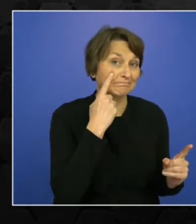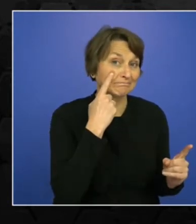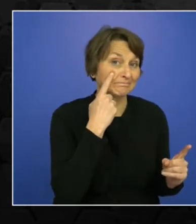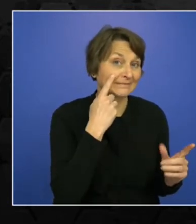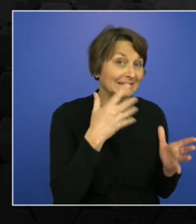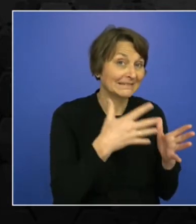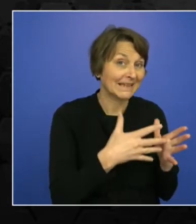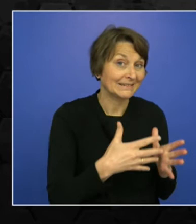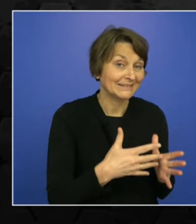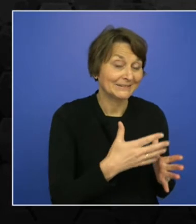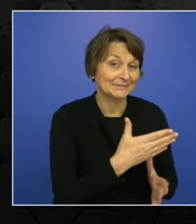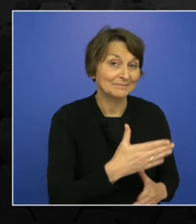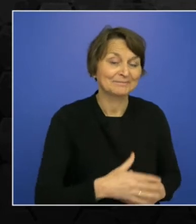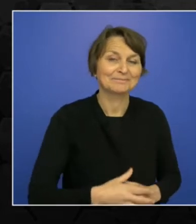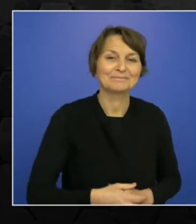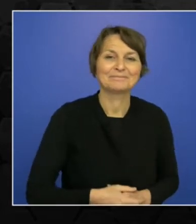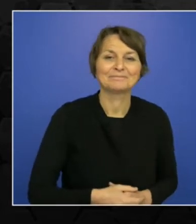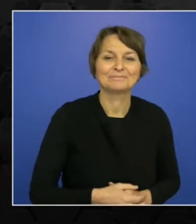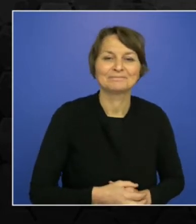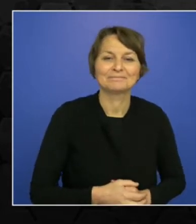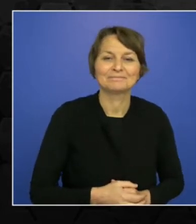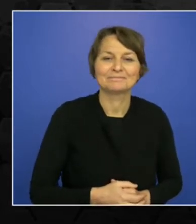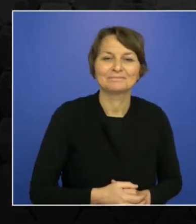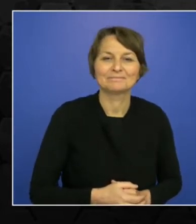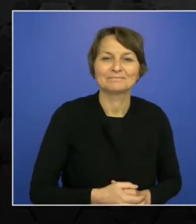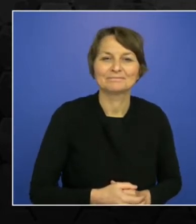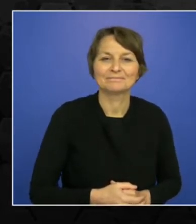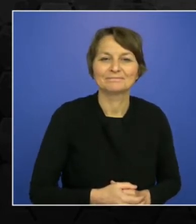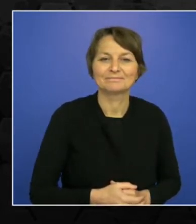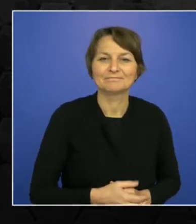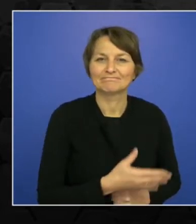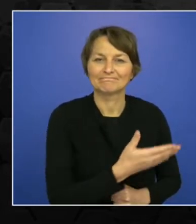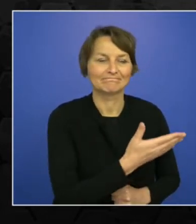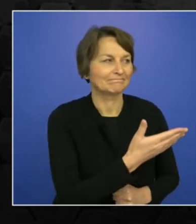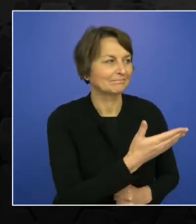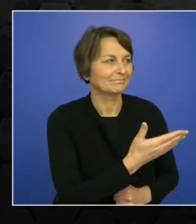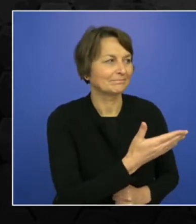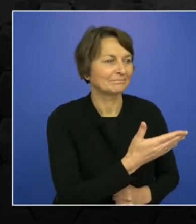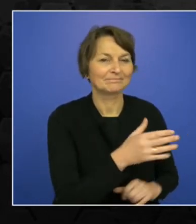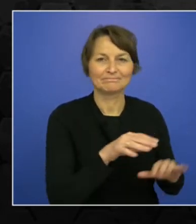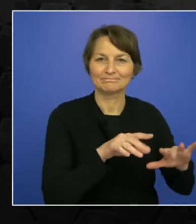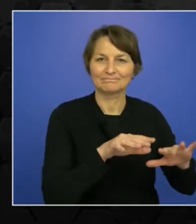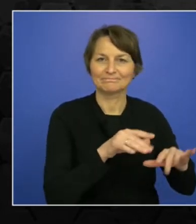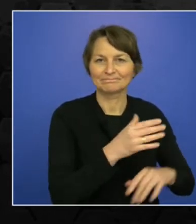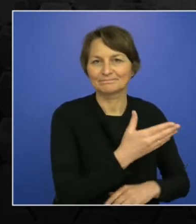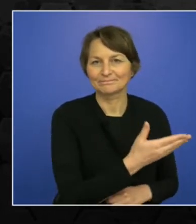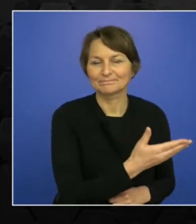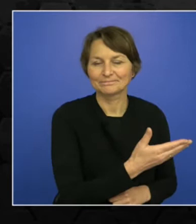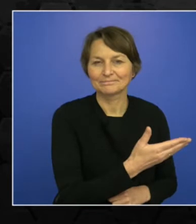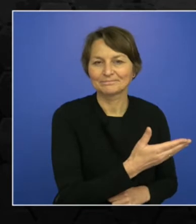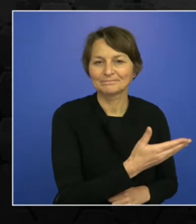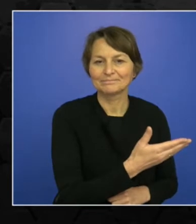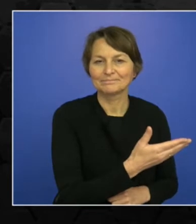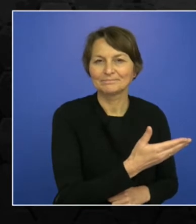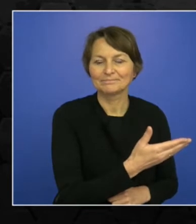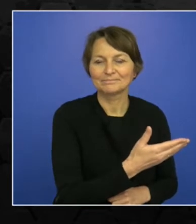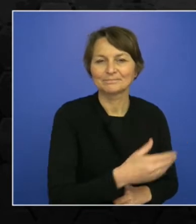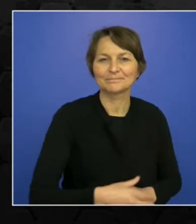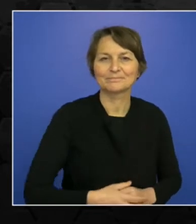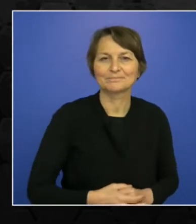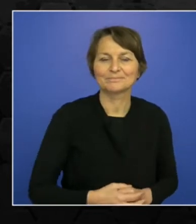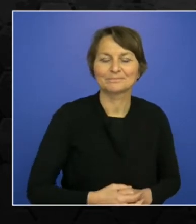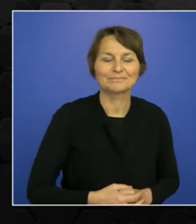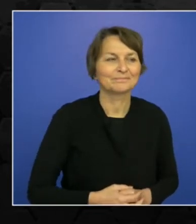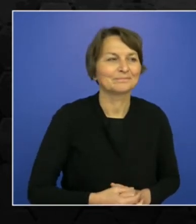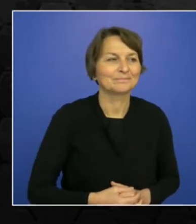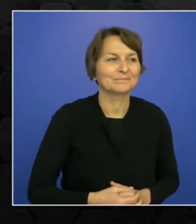test. So we can say like, I love my like I loved the